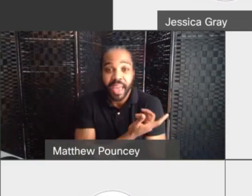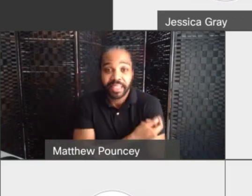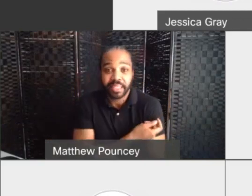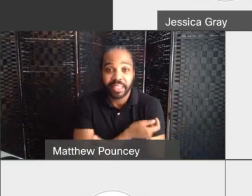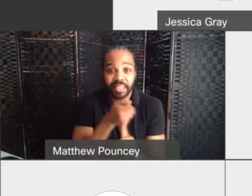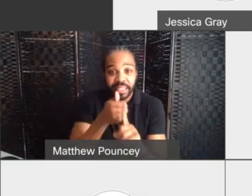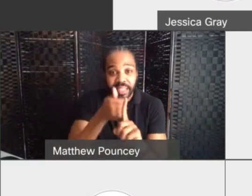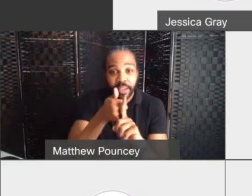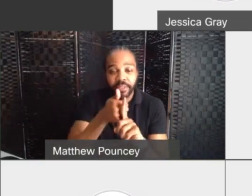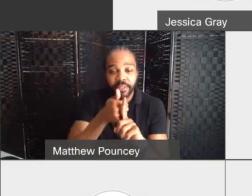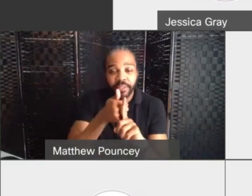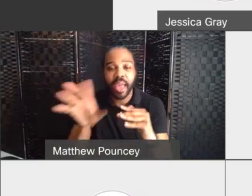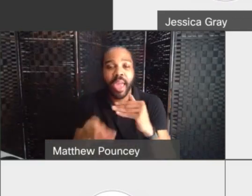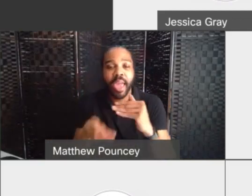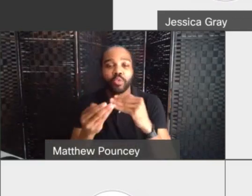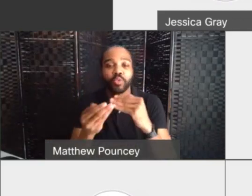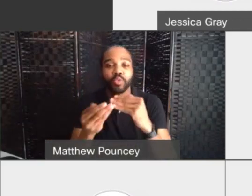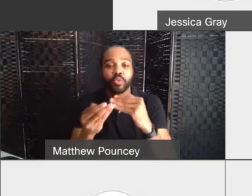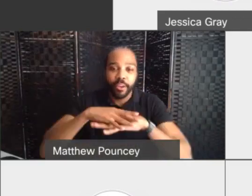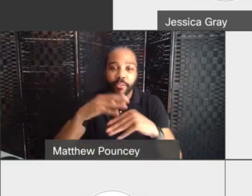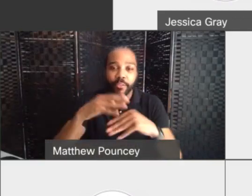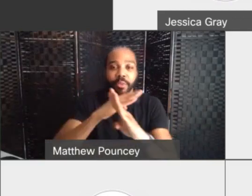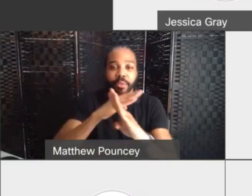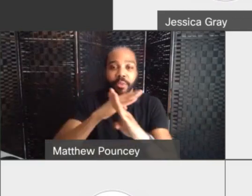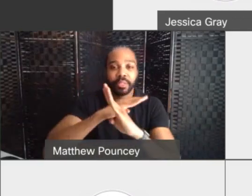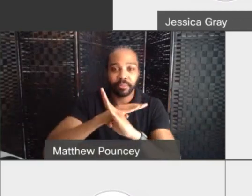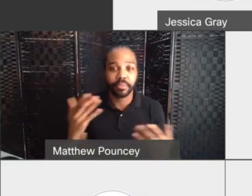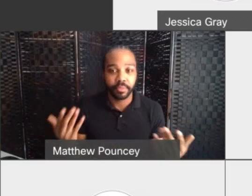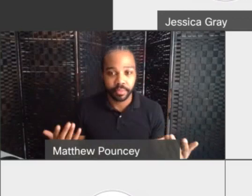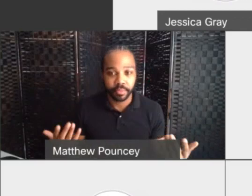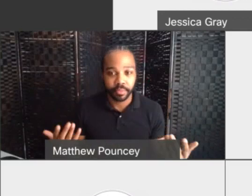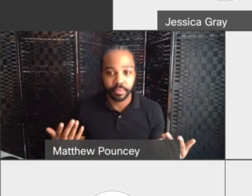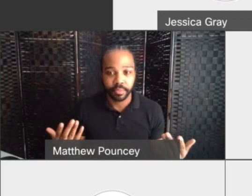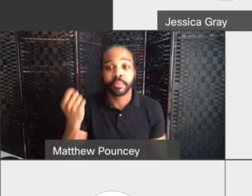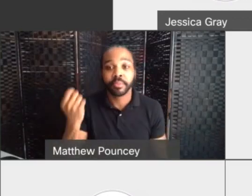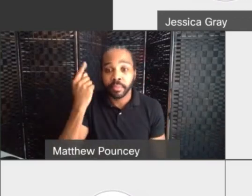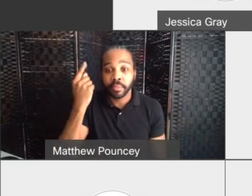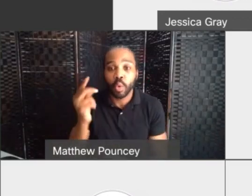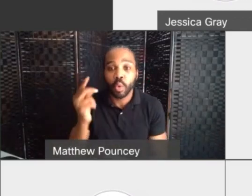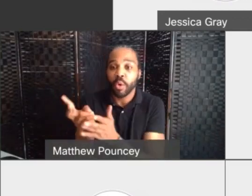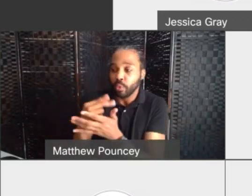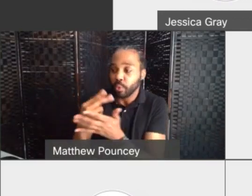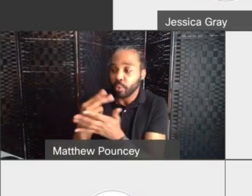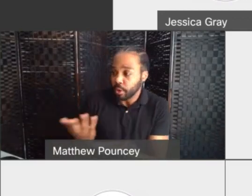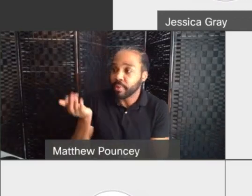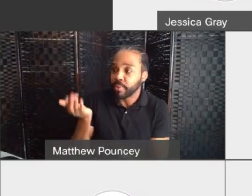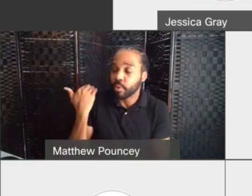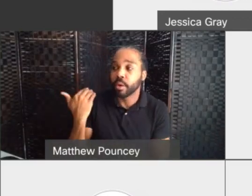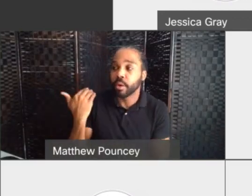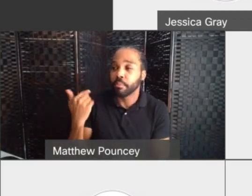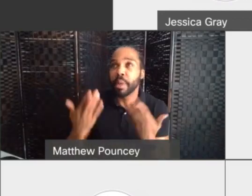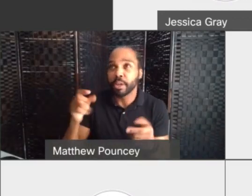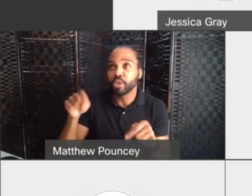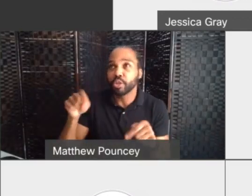of protection. Keep in mind, and we've reviewed it here before, and maybe I should go back to reviewing it